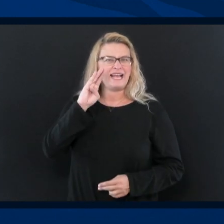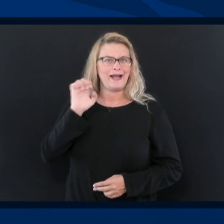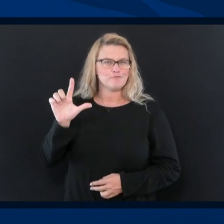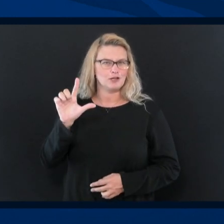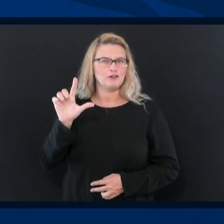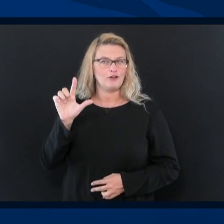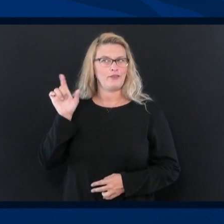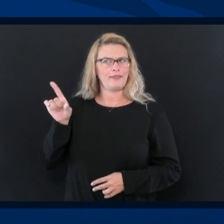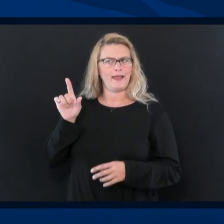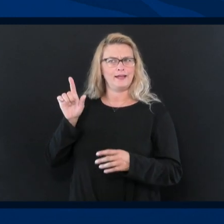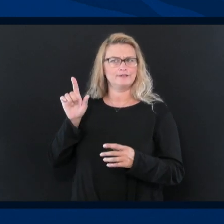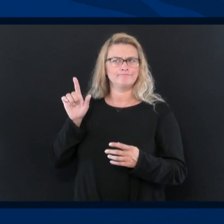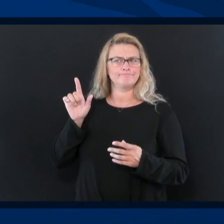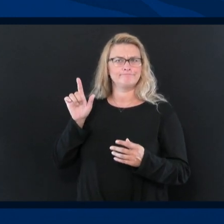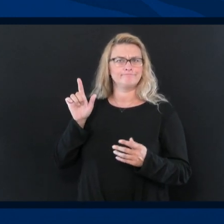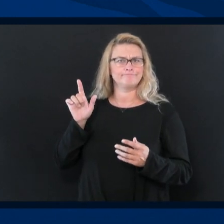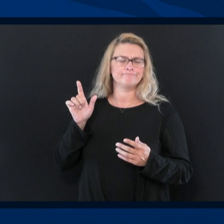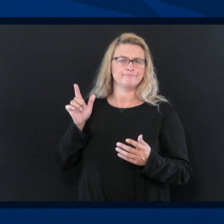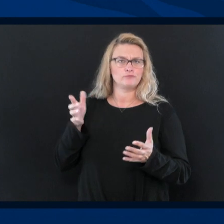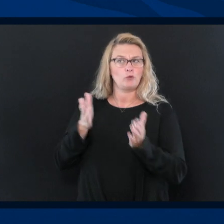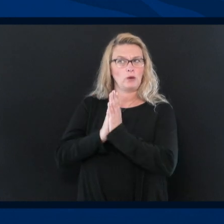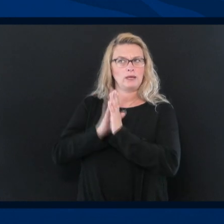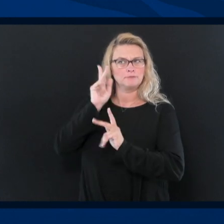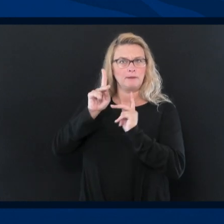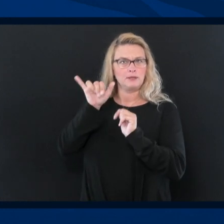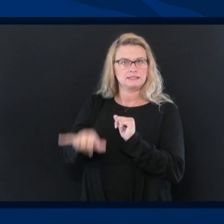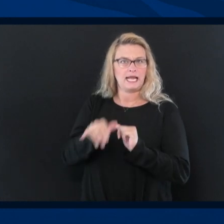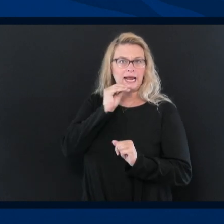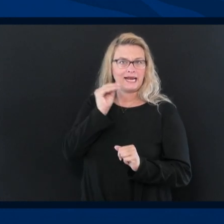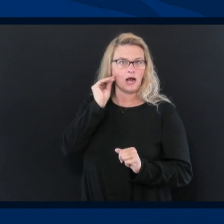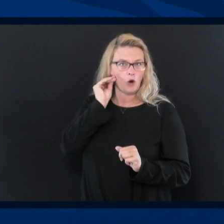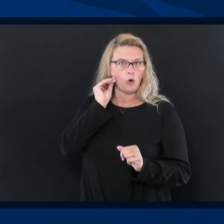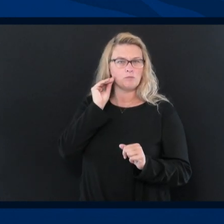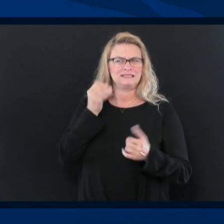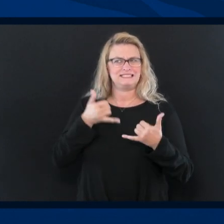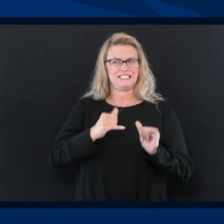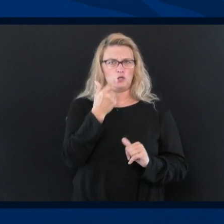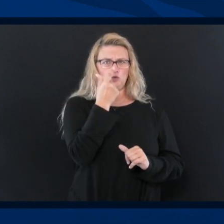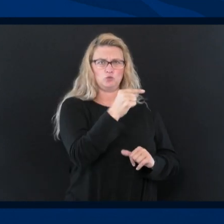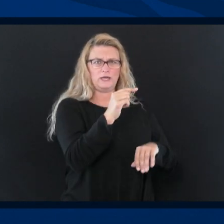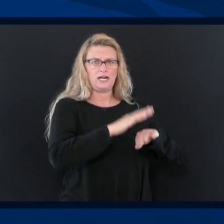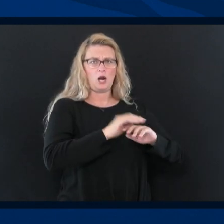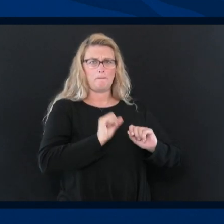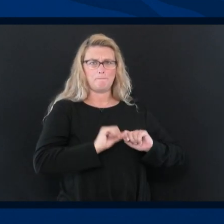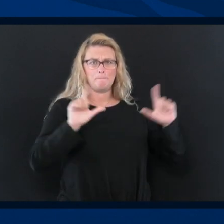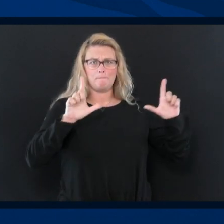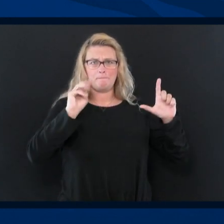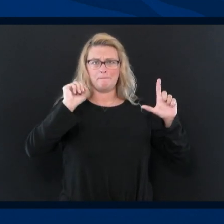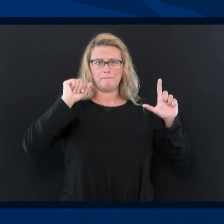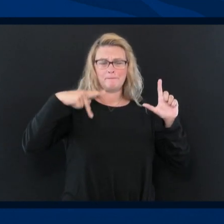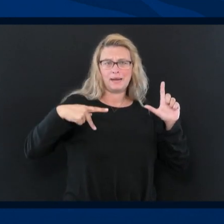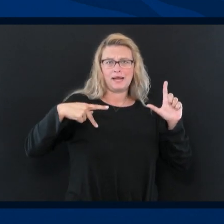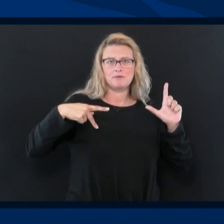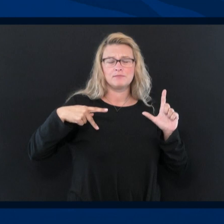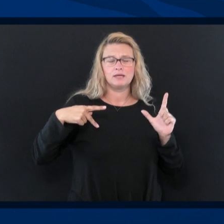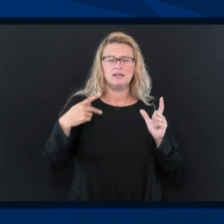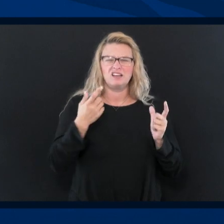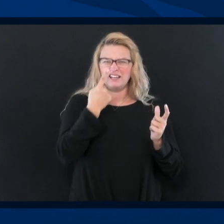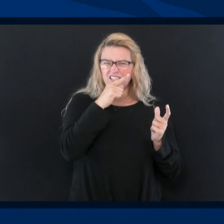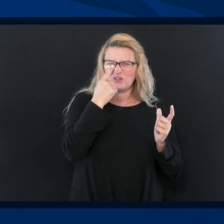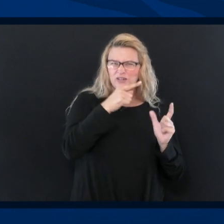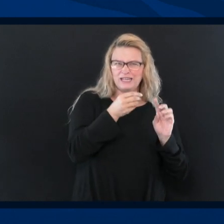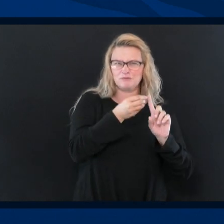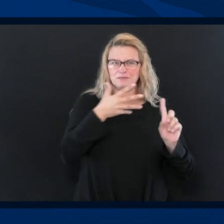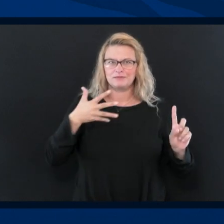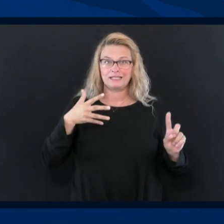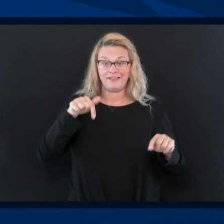a stay-at-home advisory, and then we're still green on the map. I'm hoping we can just get flush this out a little bit more because, on Saturday